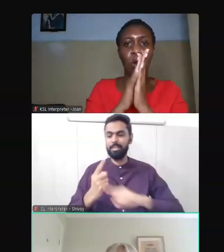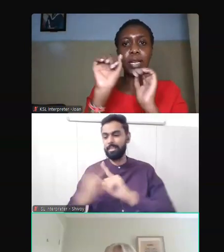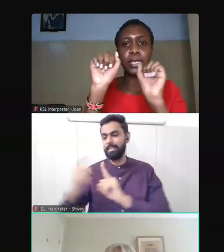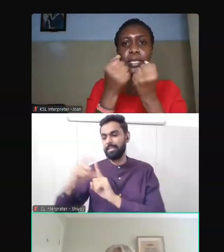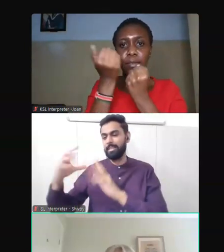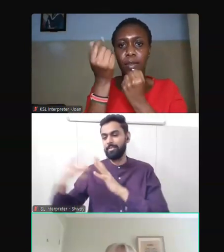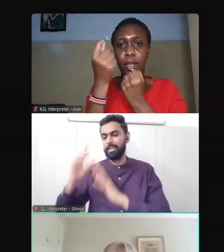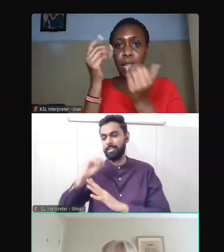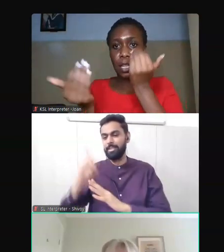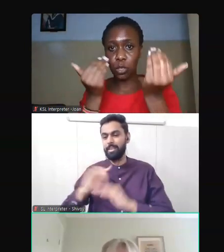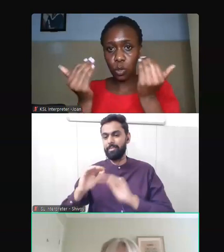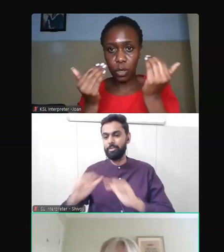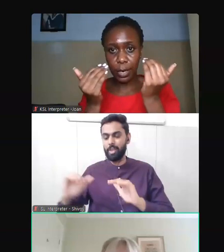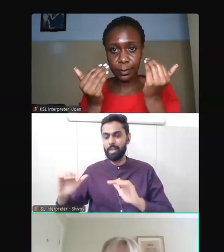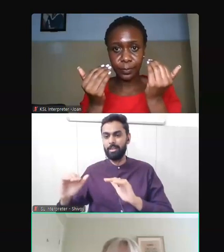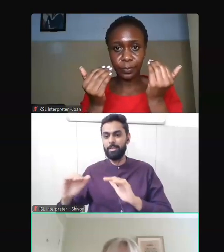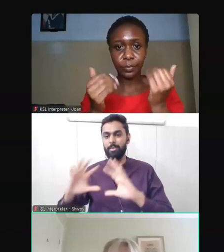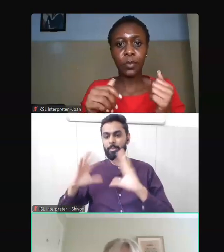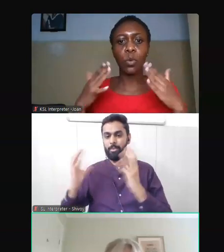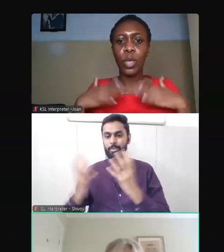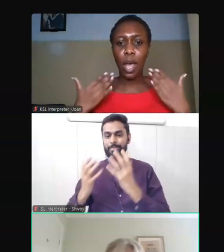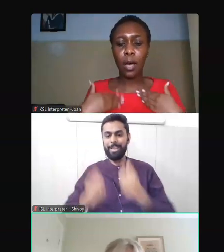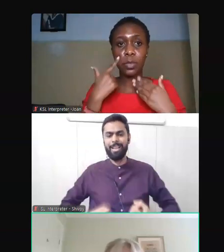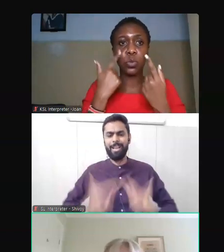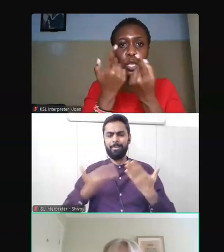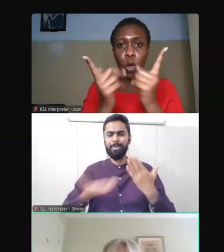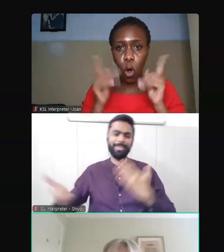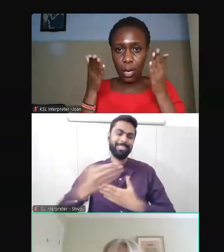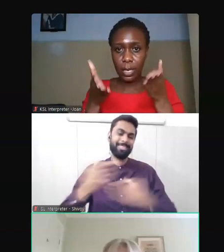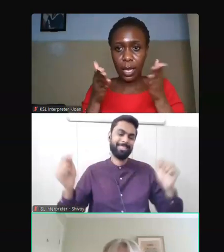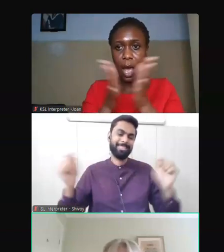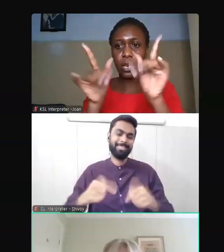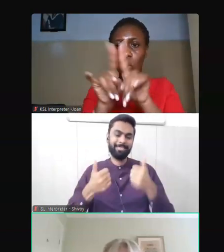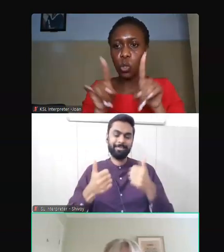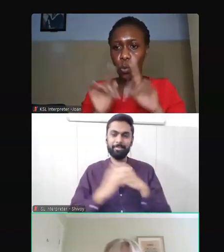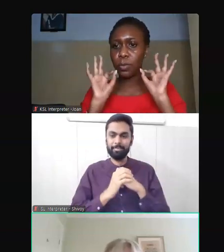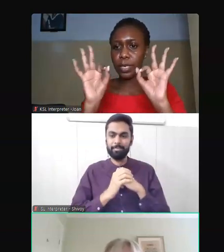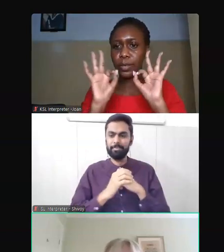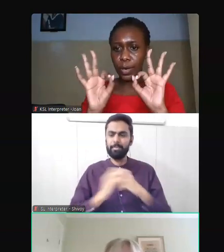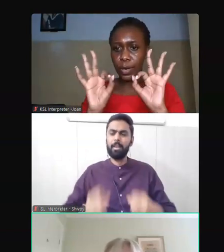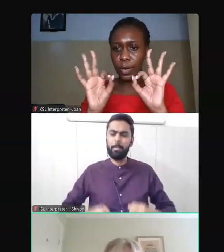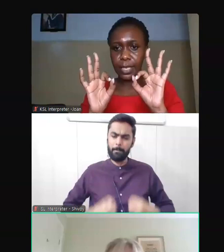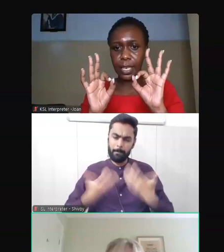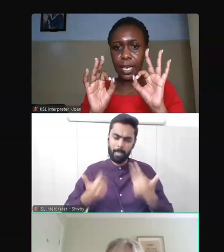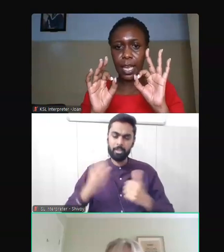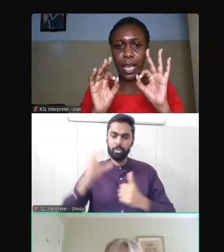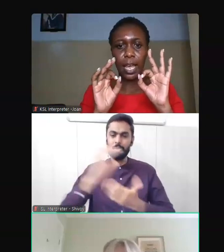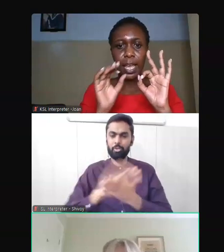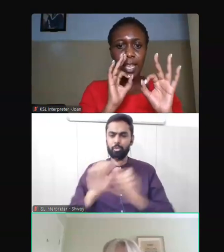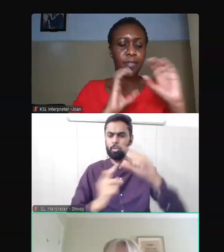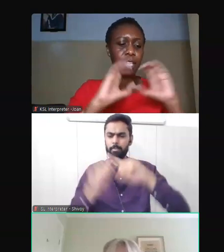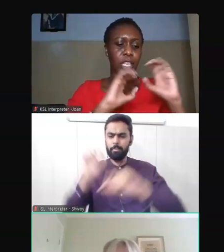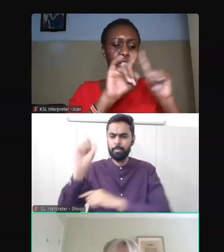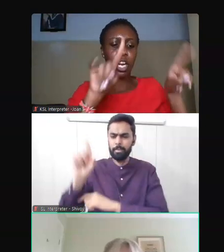Worldwide. We're really happy to see everyone here. It would be great if in the chat box you could write